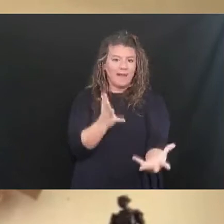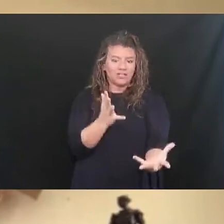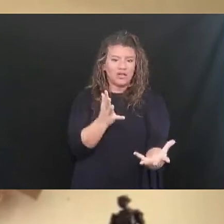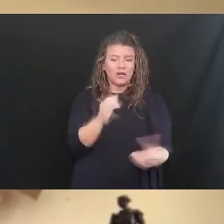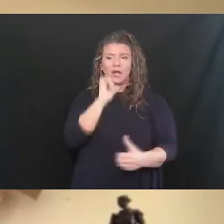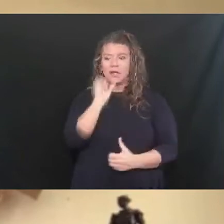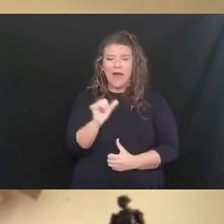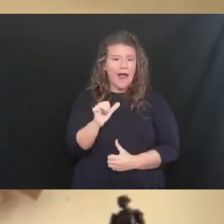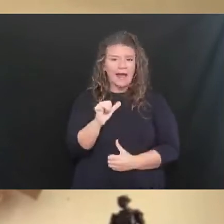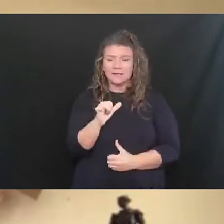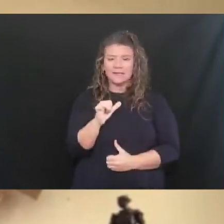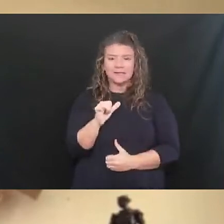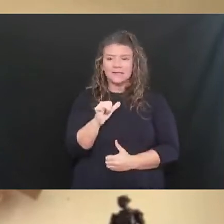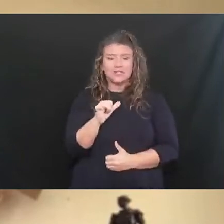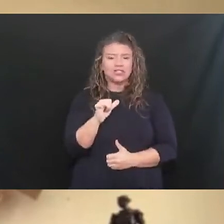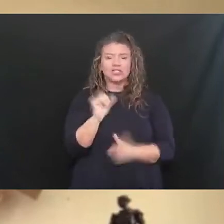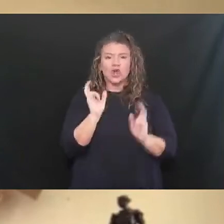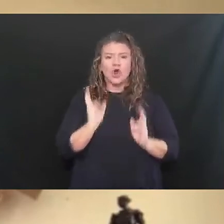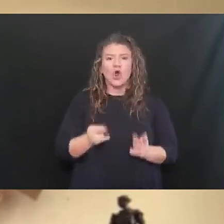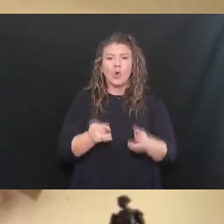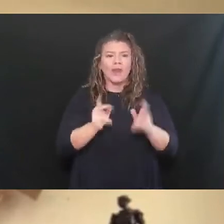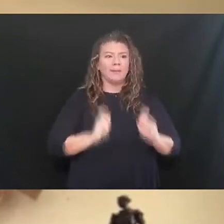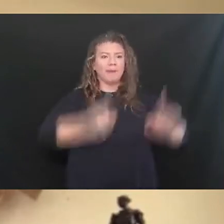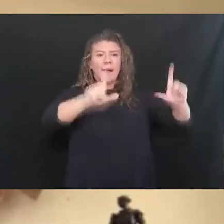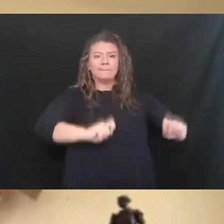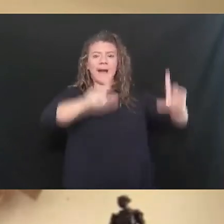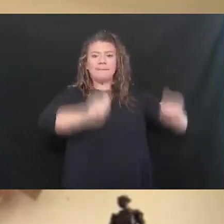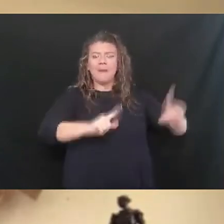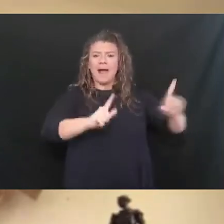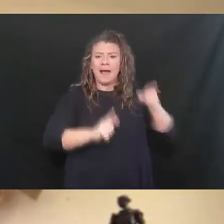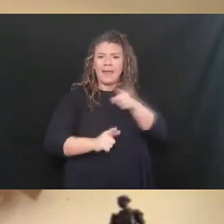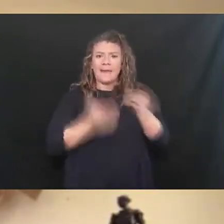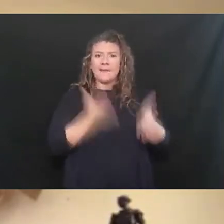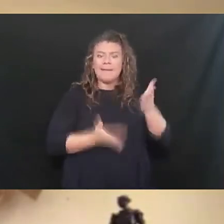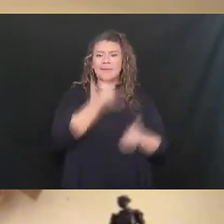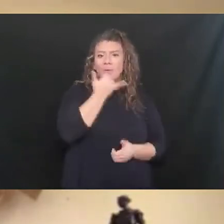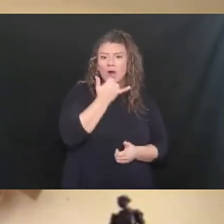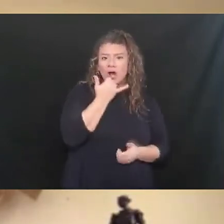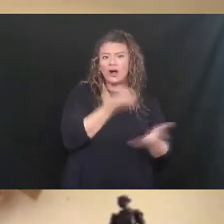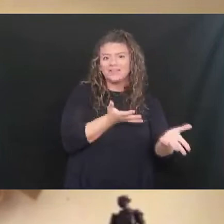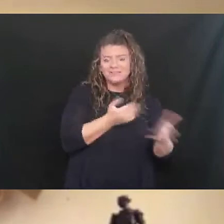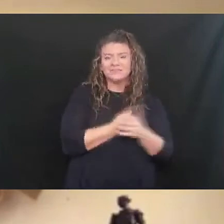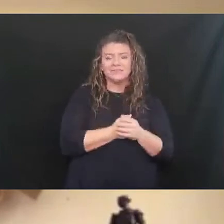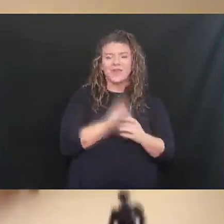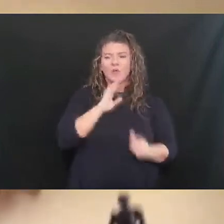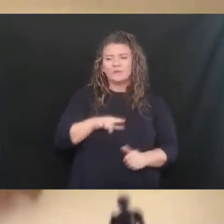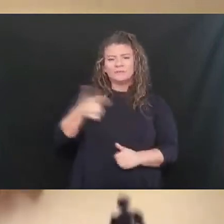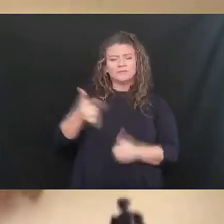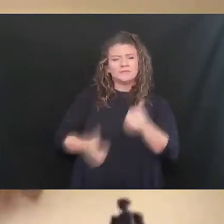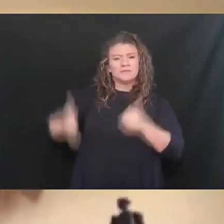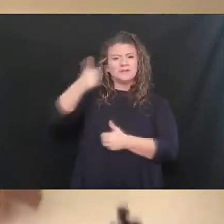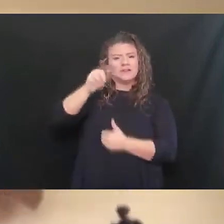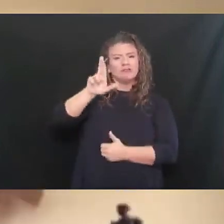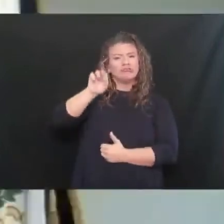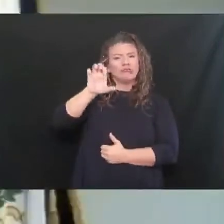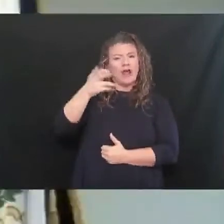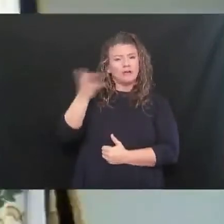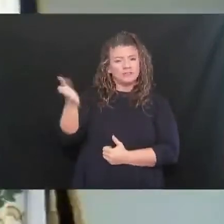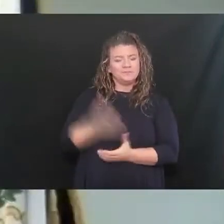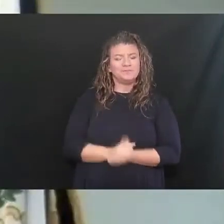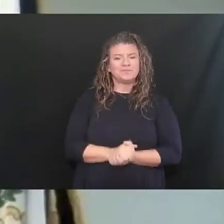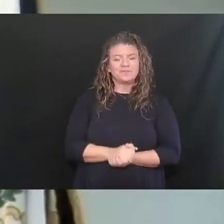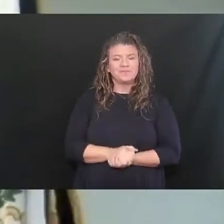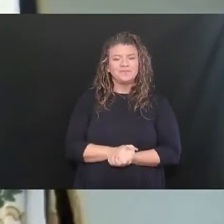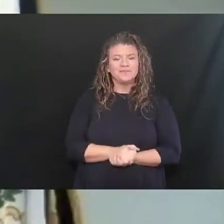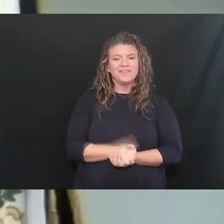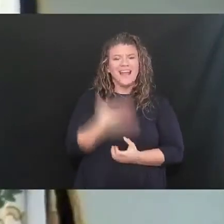just pushing things onto the site. But I'll turn it to Bill for other comments. Thank you, Jim.